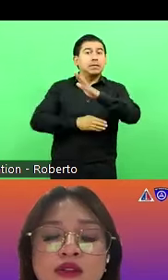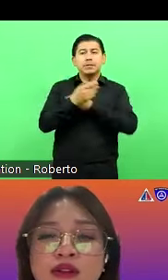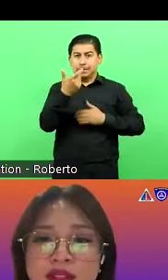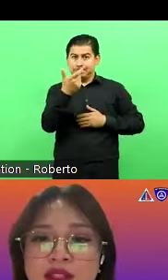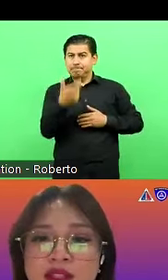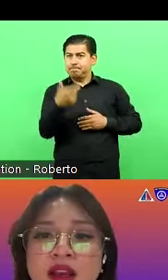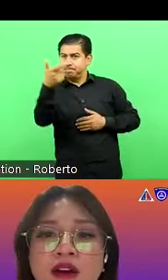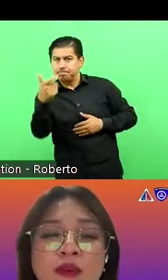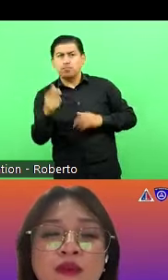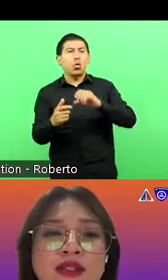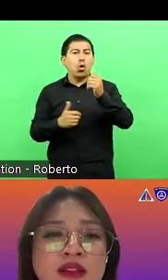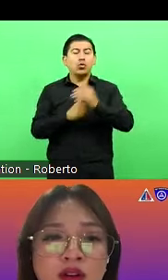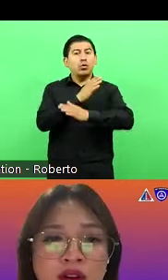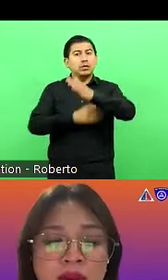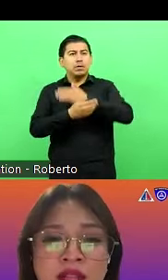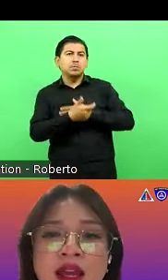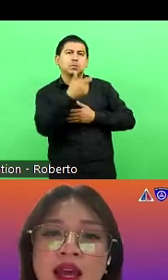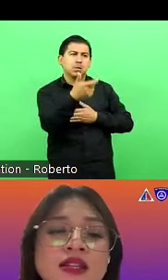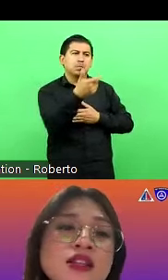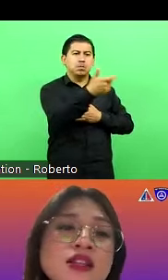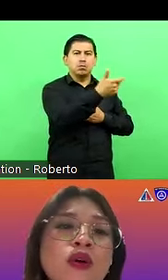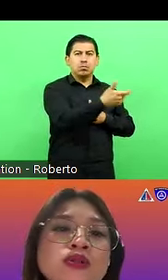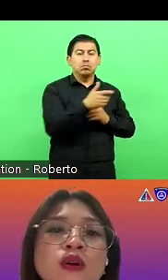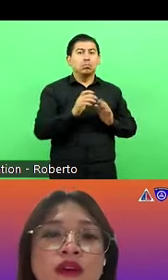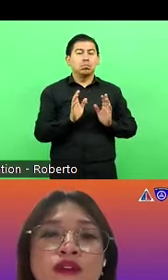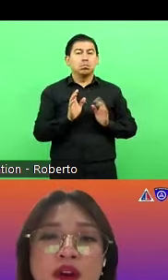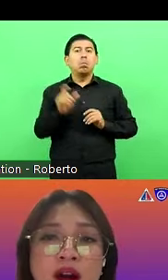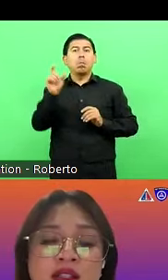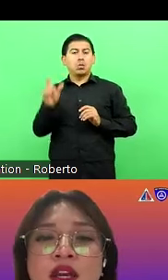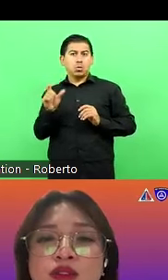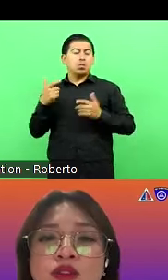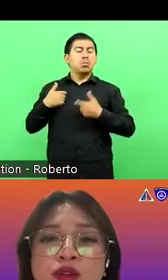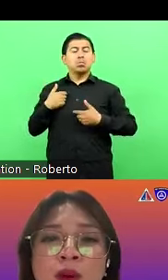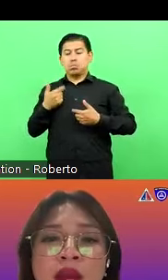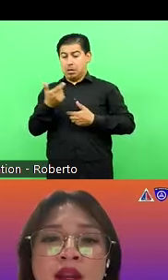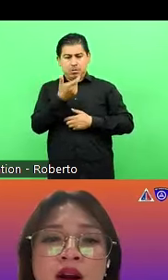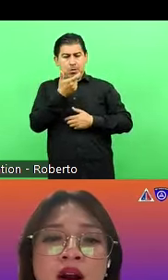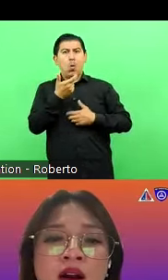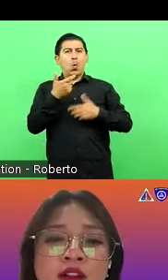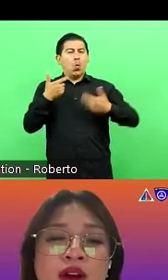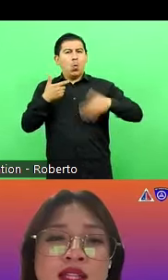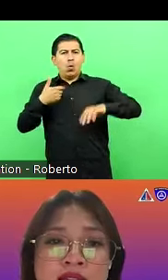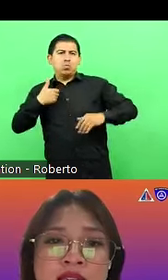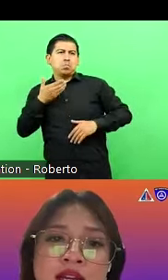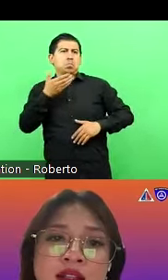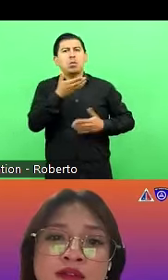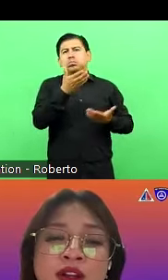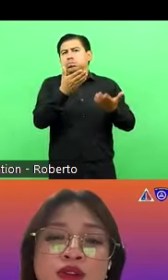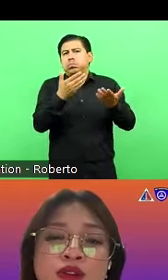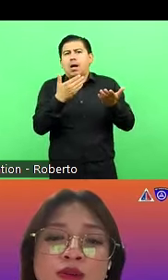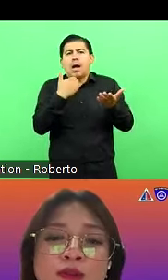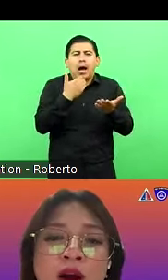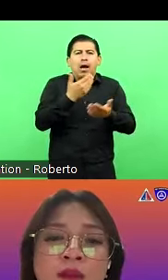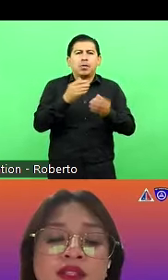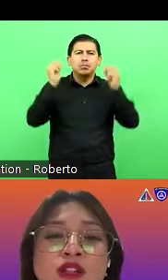access services from the city government, and it is also a way for us to determine to assess the